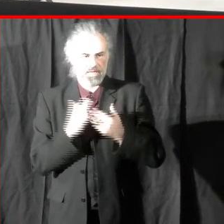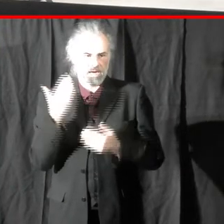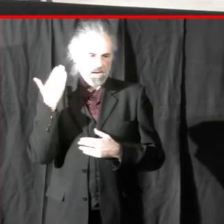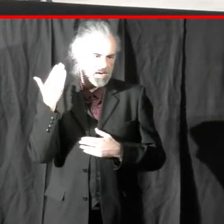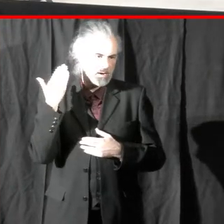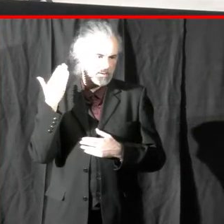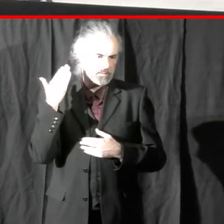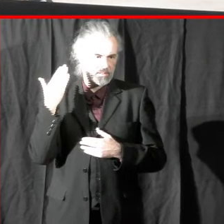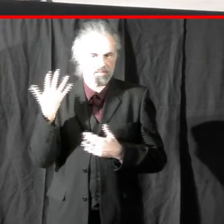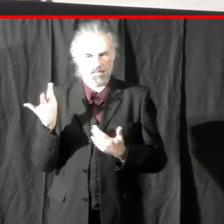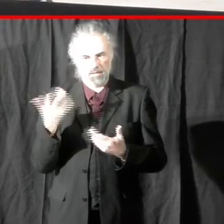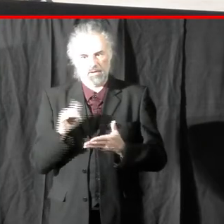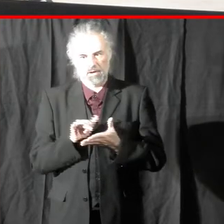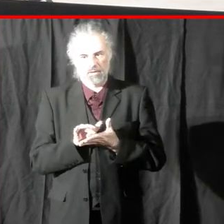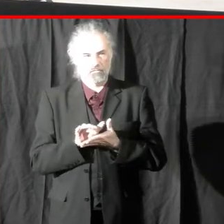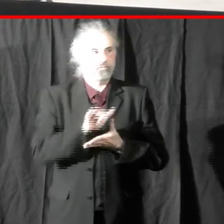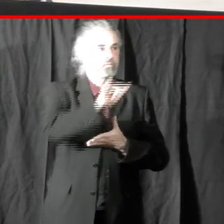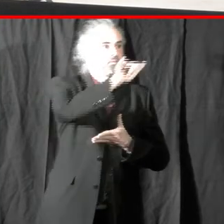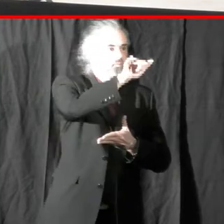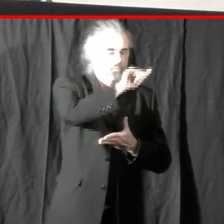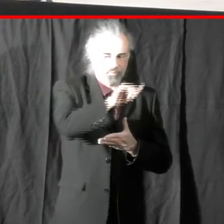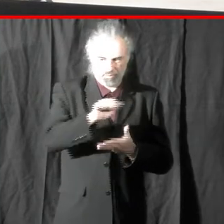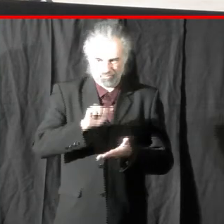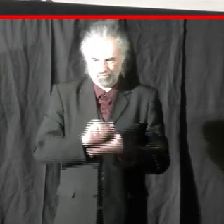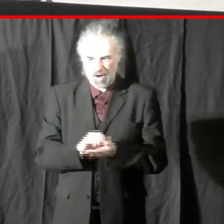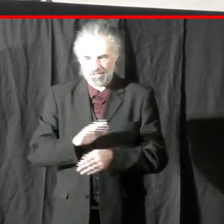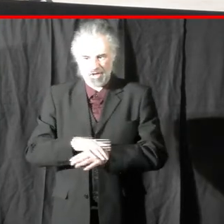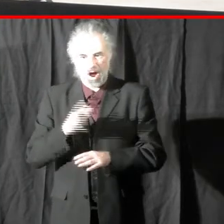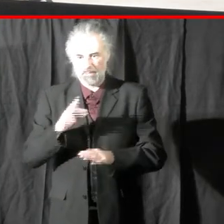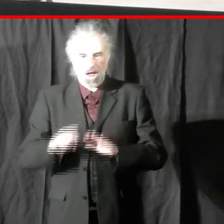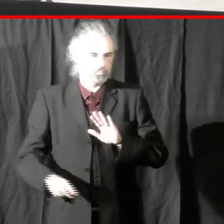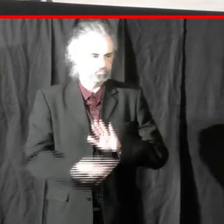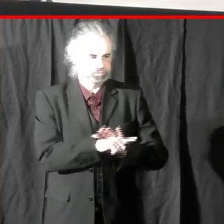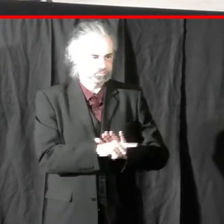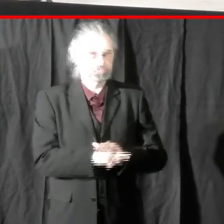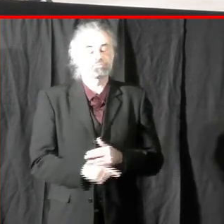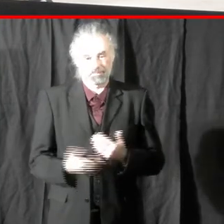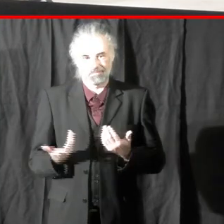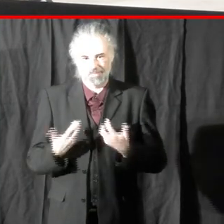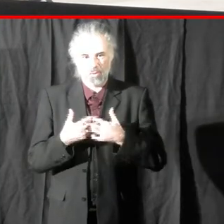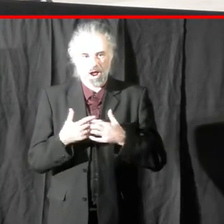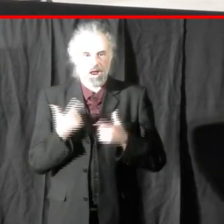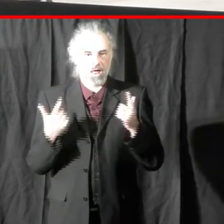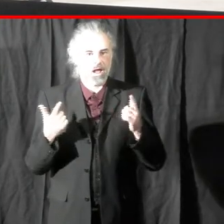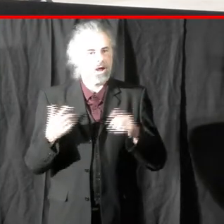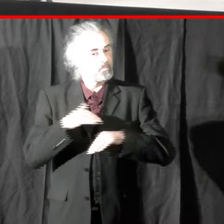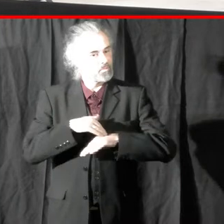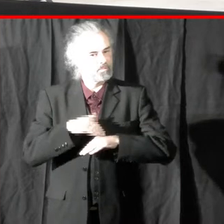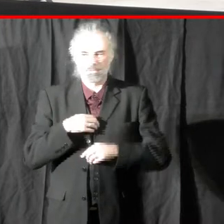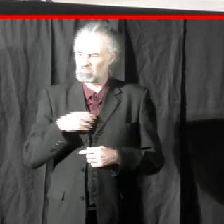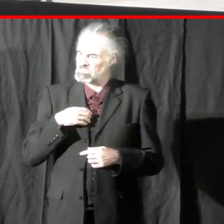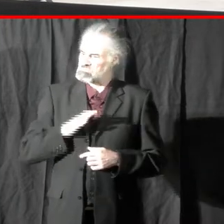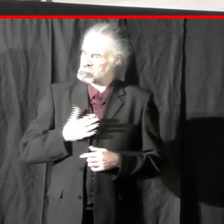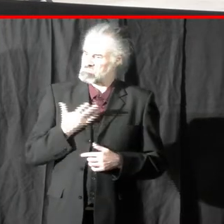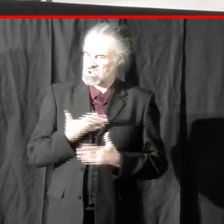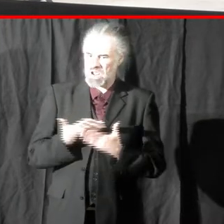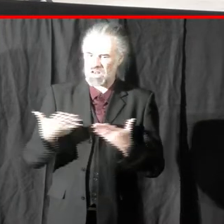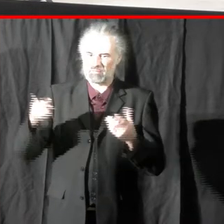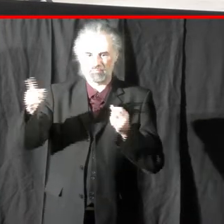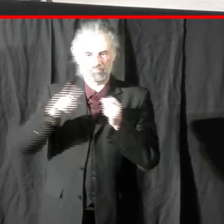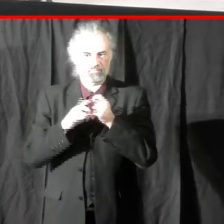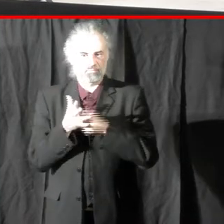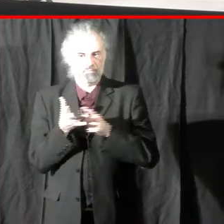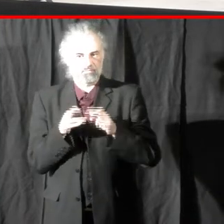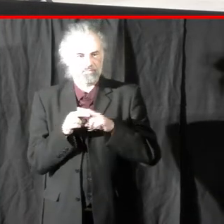to the airport. I think you've solved some really good problems there. I'm interested if there are any science professors online or in the